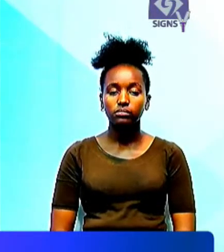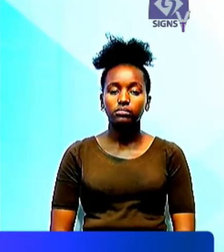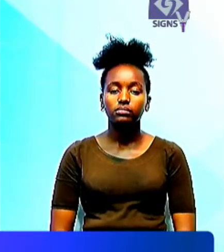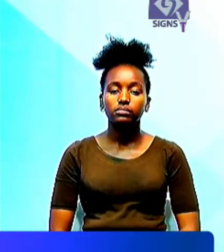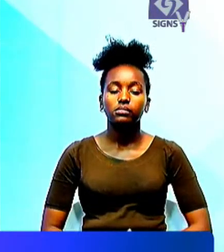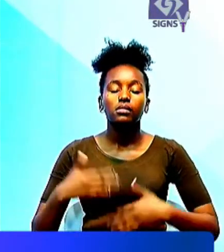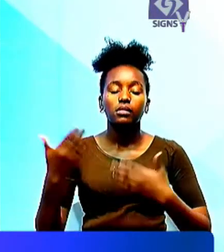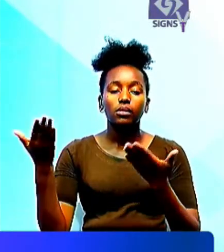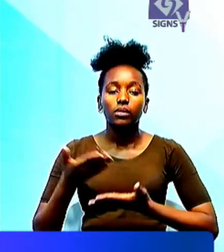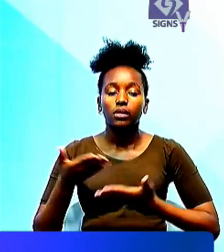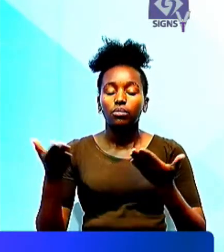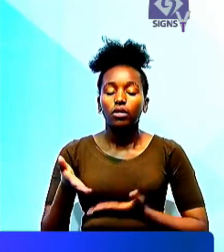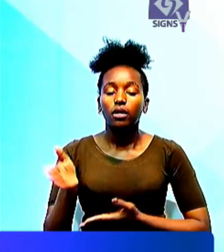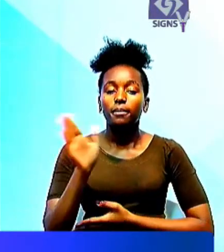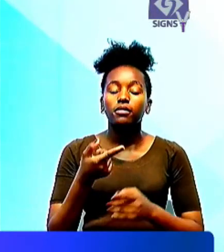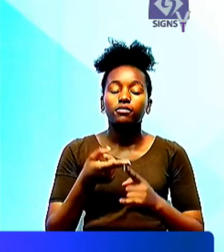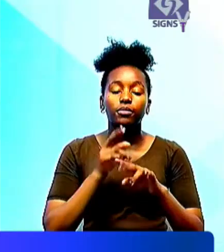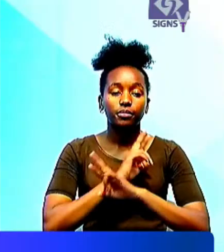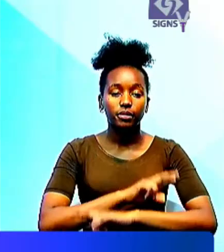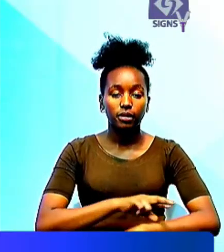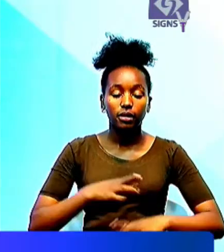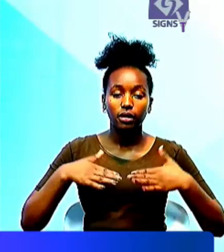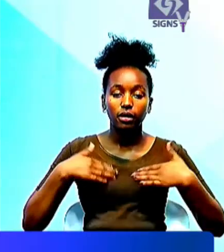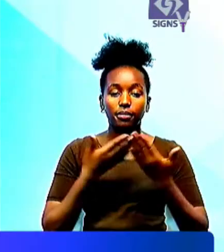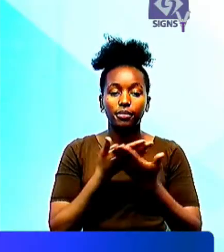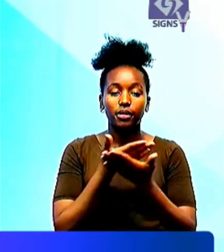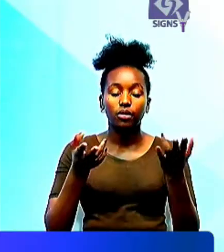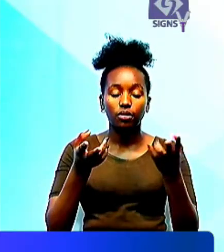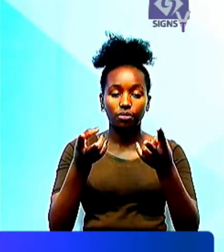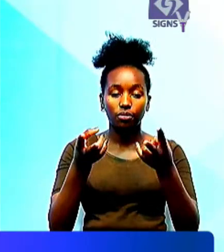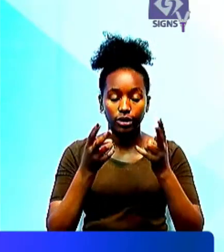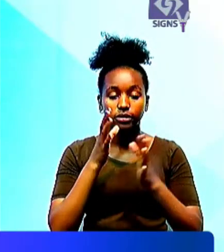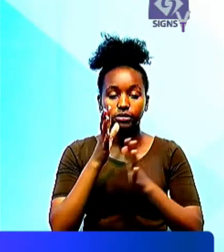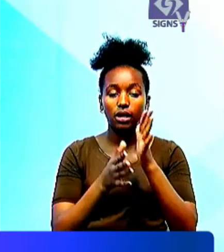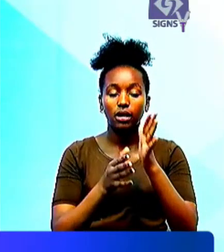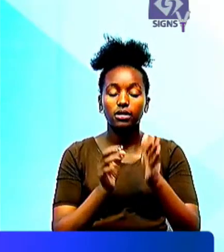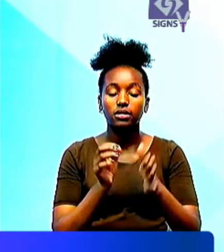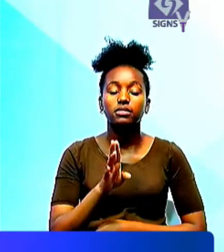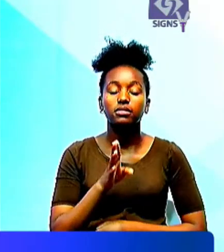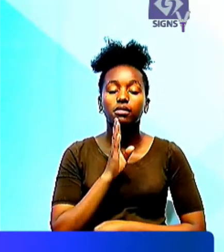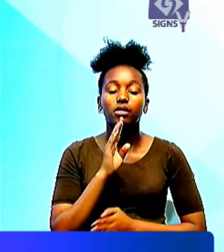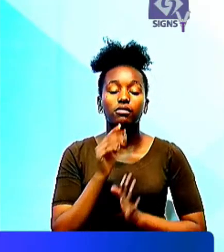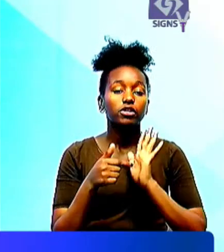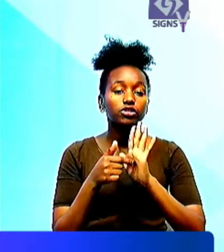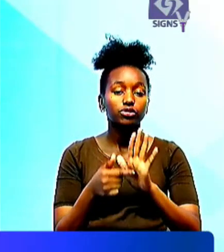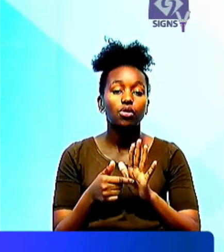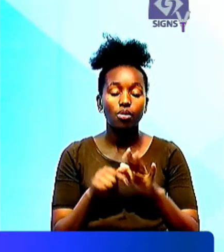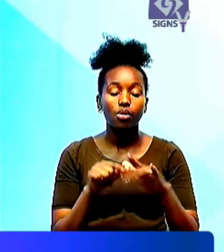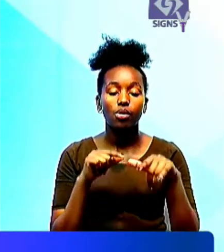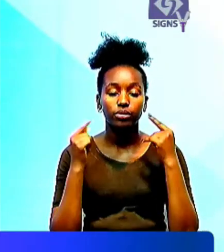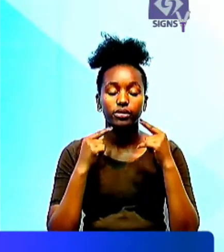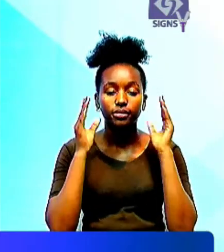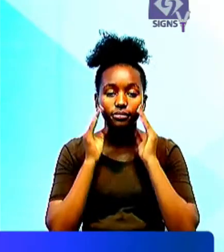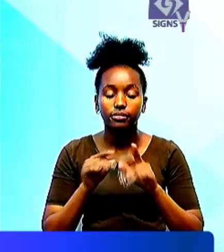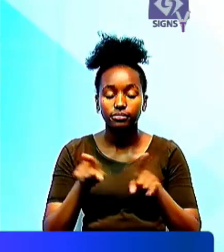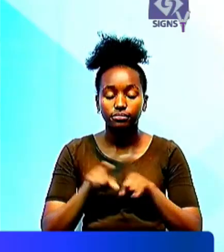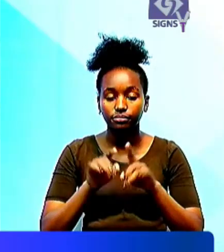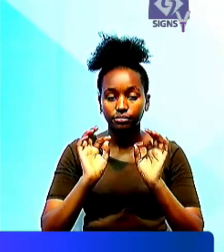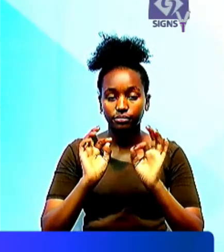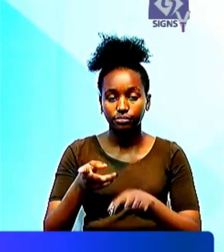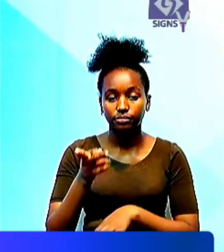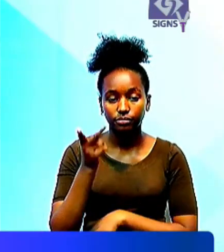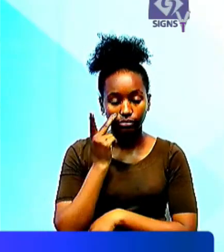Welcome back from that break. Glad you're still watching Science Breakfast with me, Alan Hubbard, and the sign language interpreter is Esther